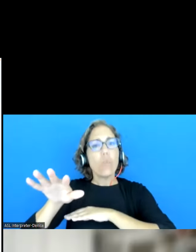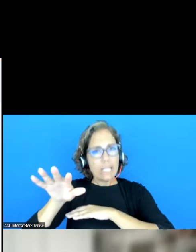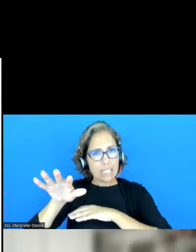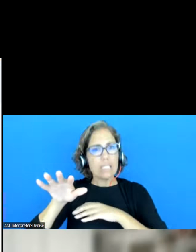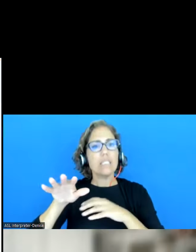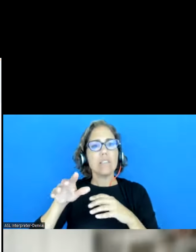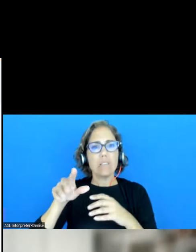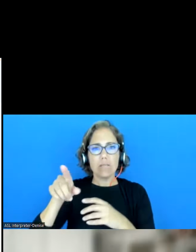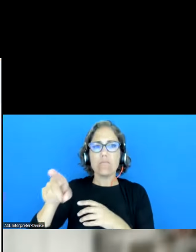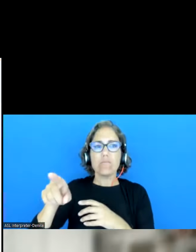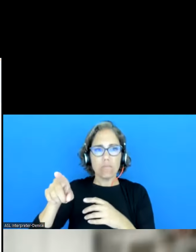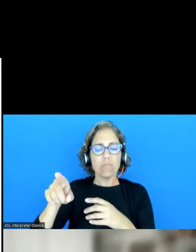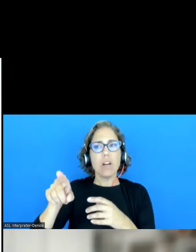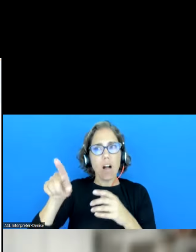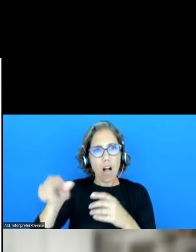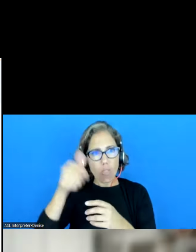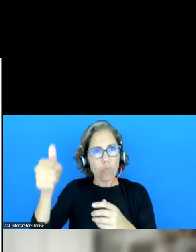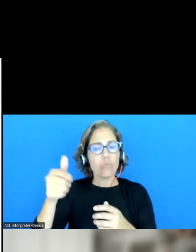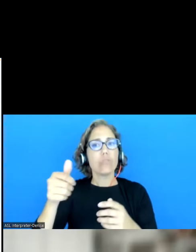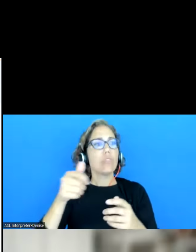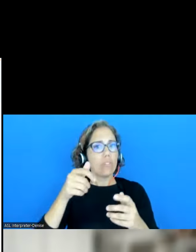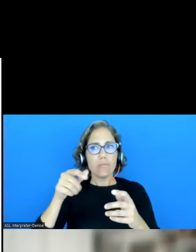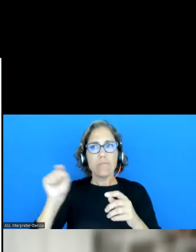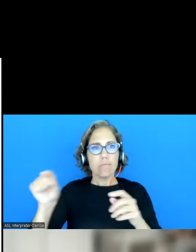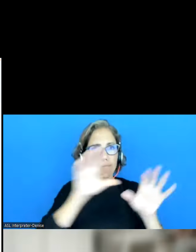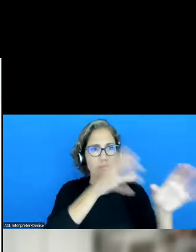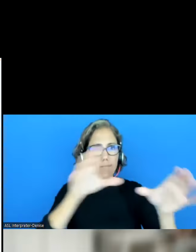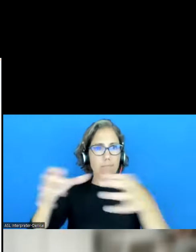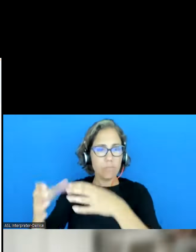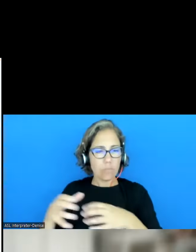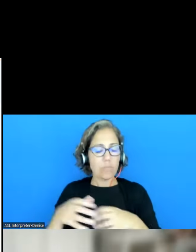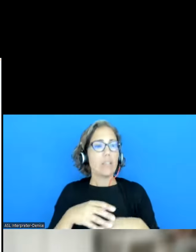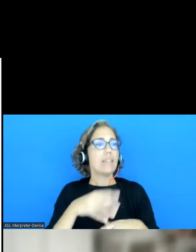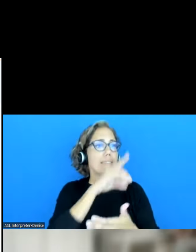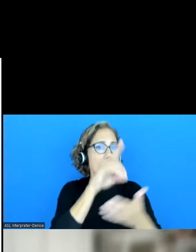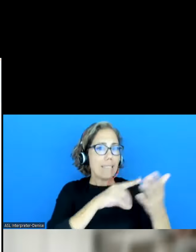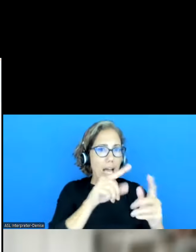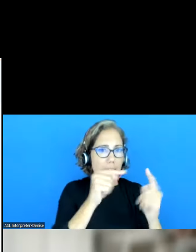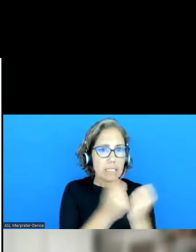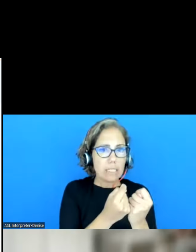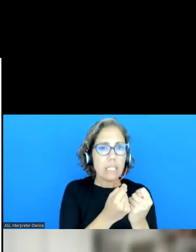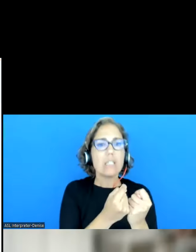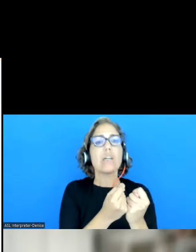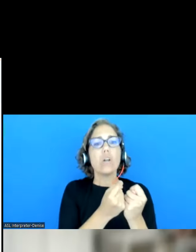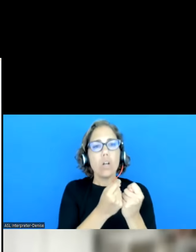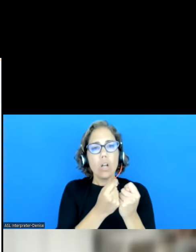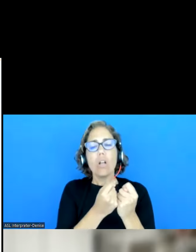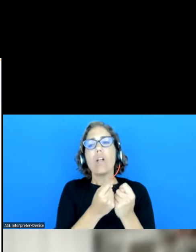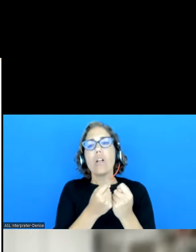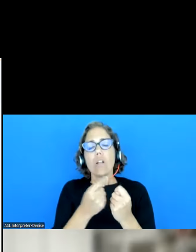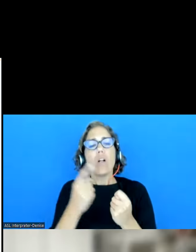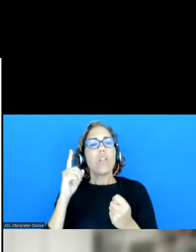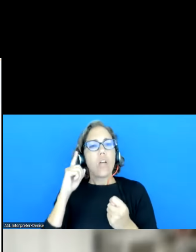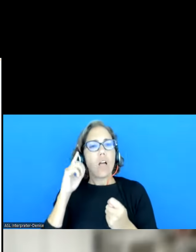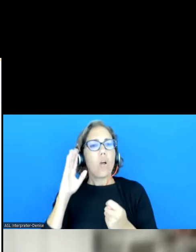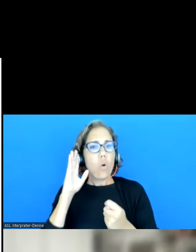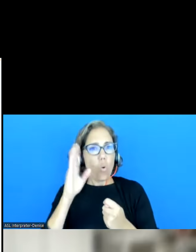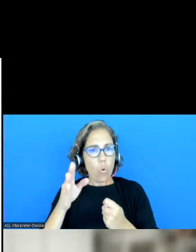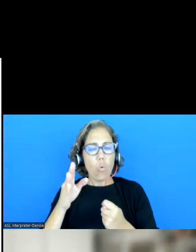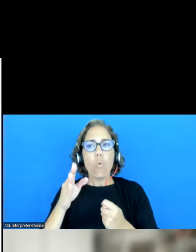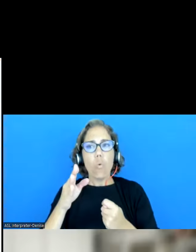design team, together with doing aspects that will satisfy specific success criteria,